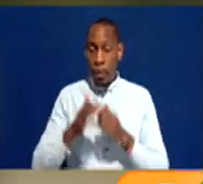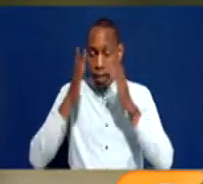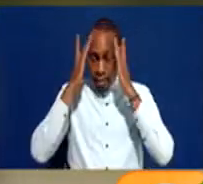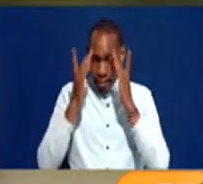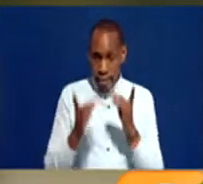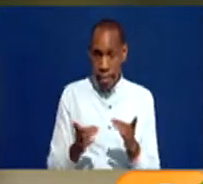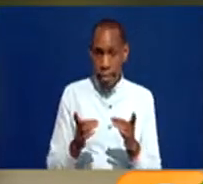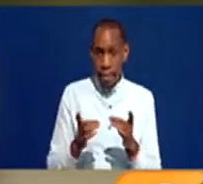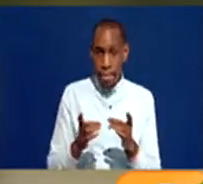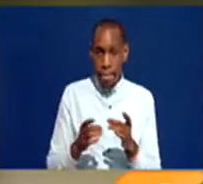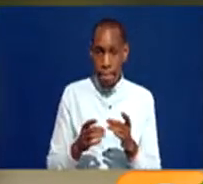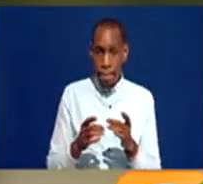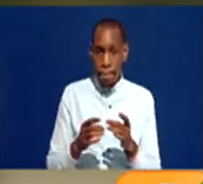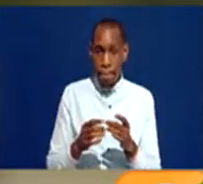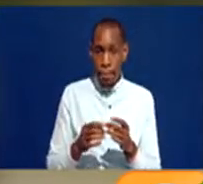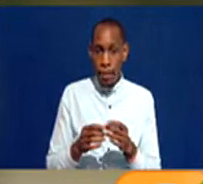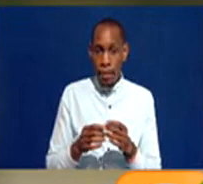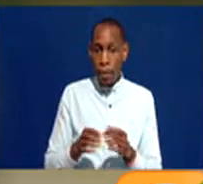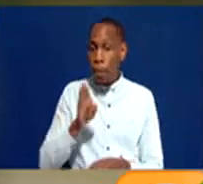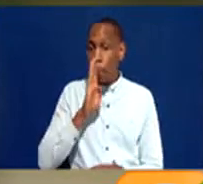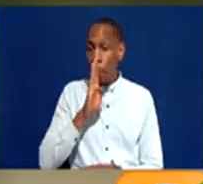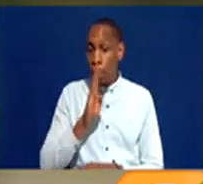decided to fuliza from my